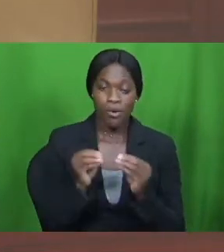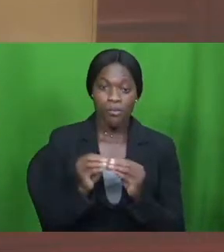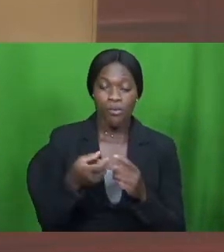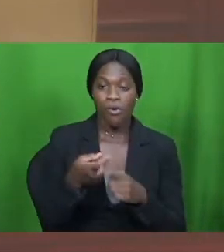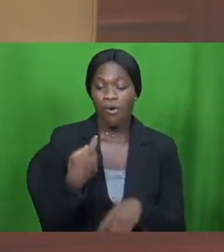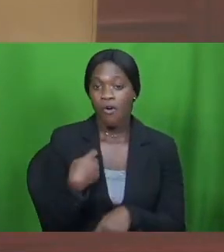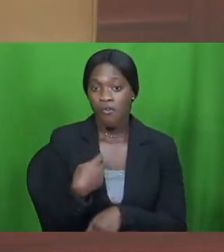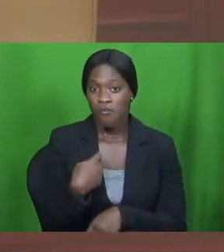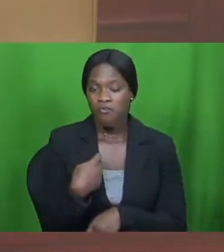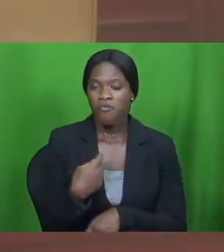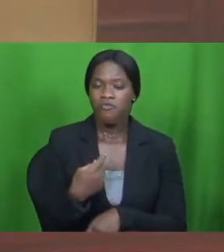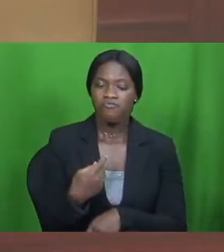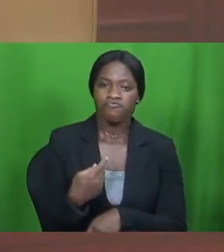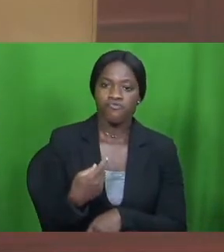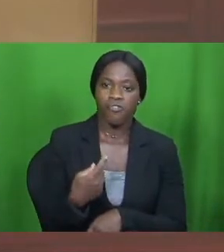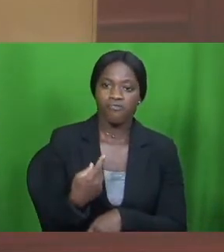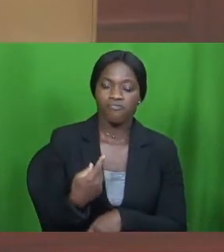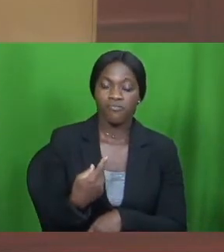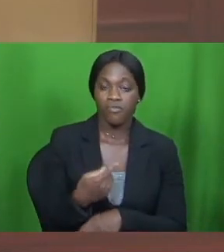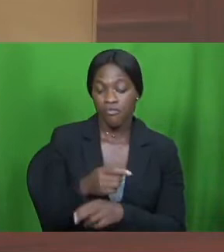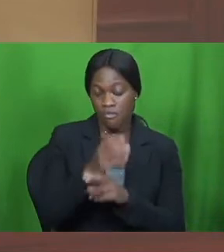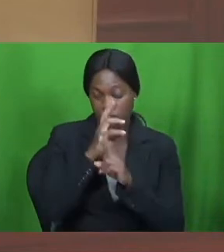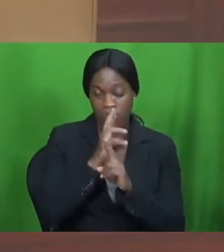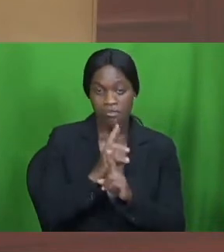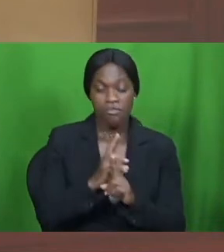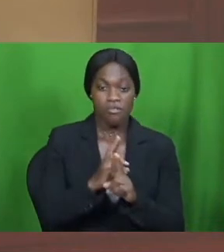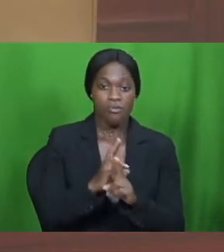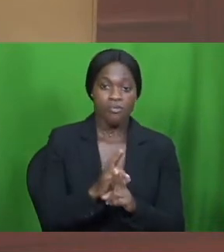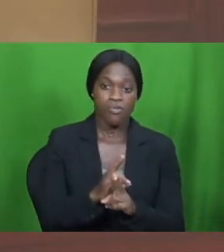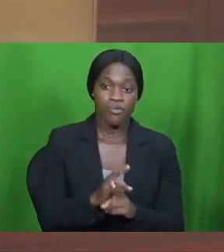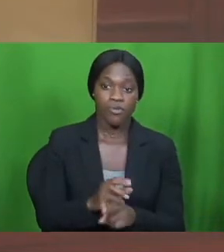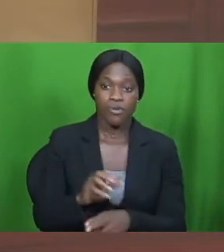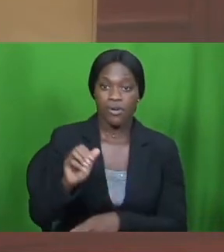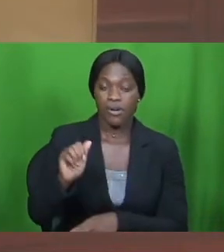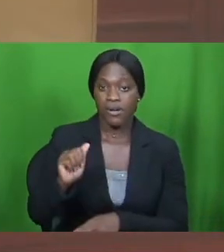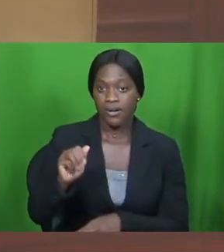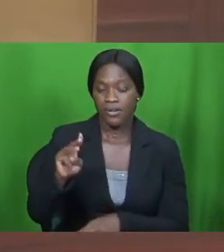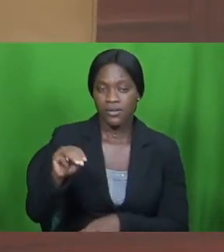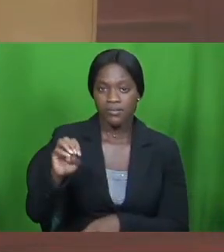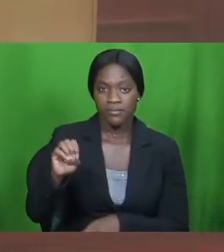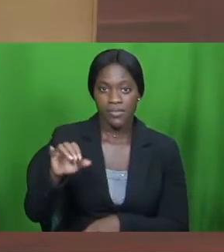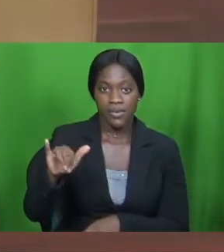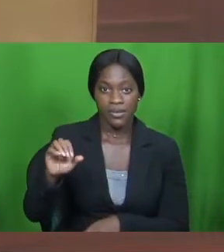life of our late Honorable Ameyedolo.